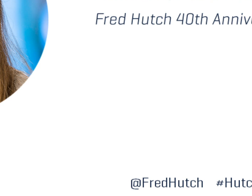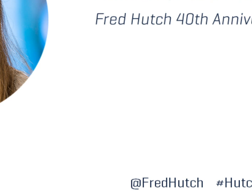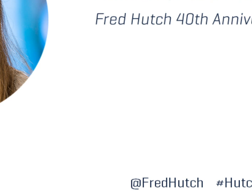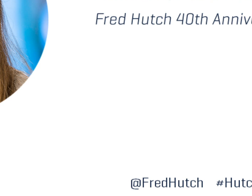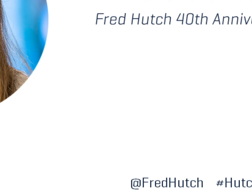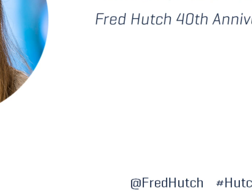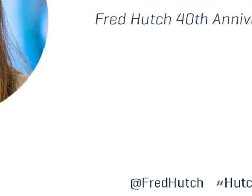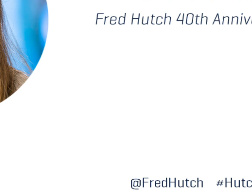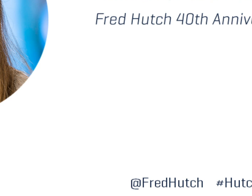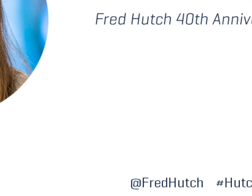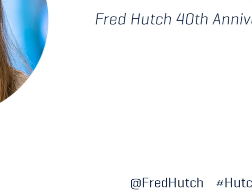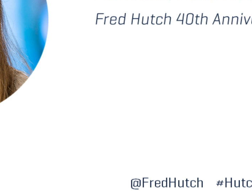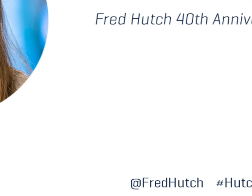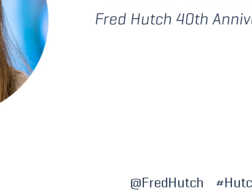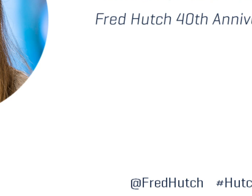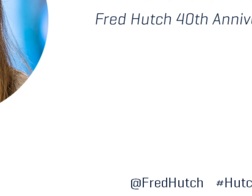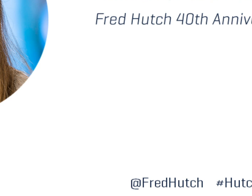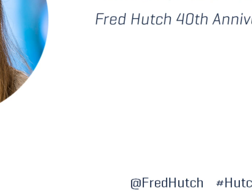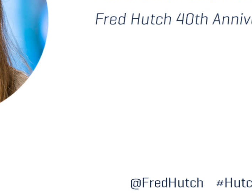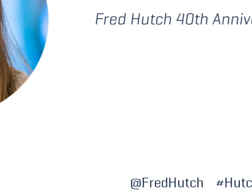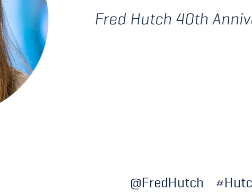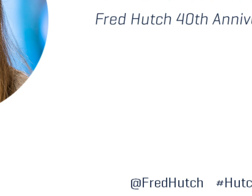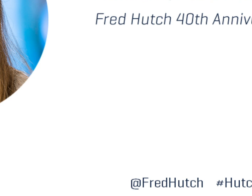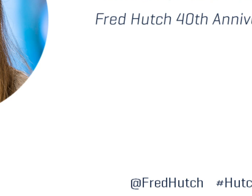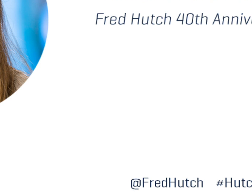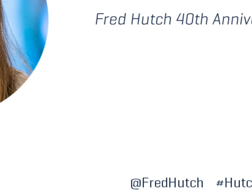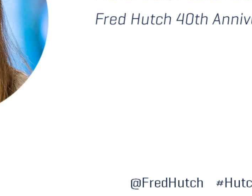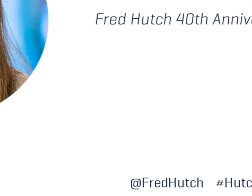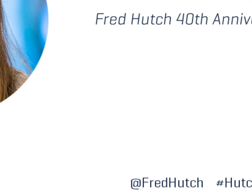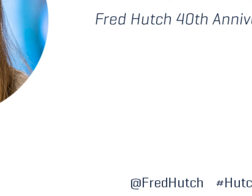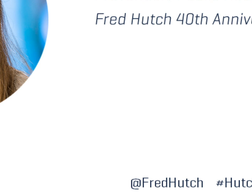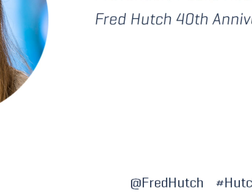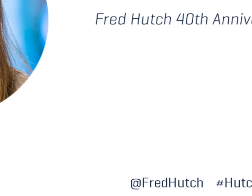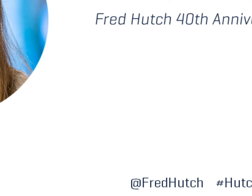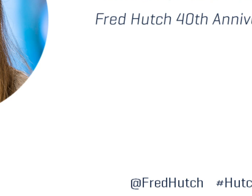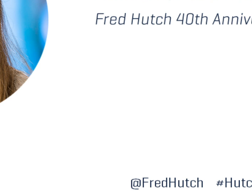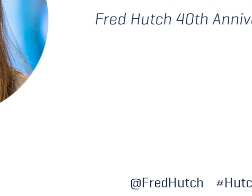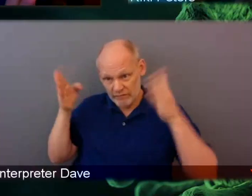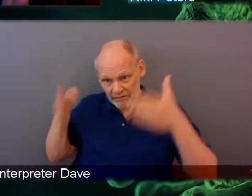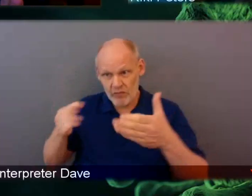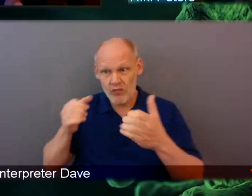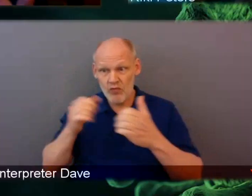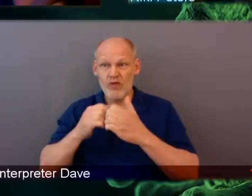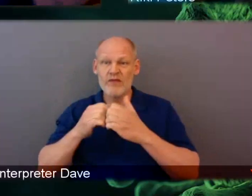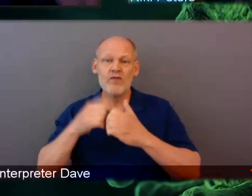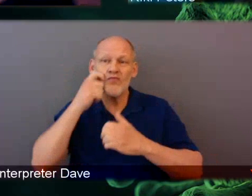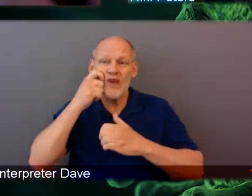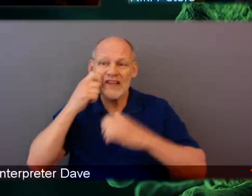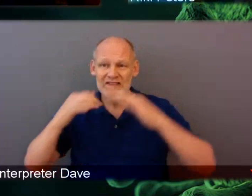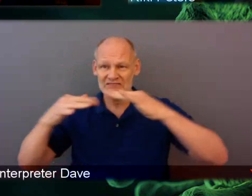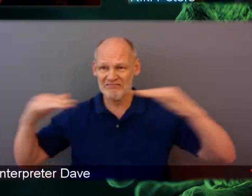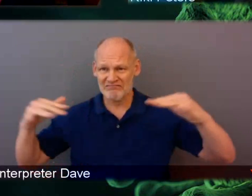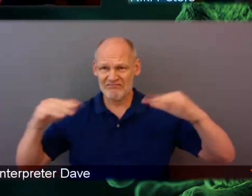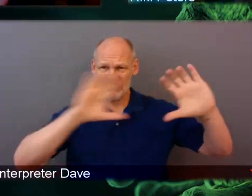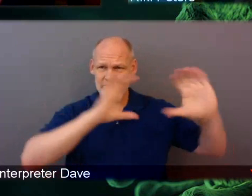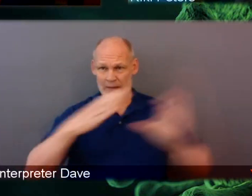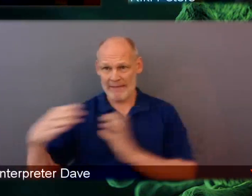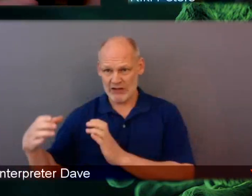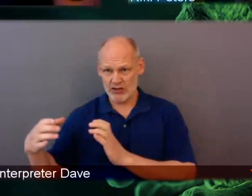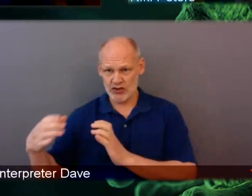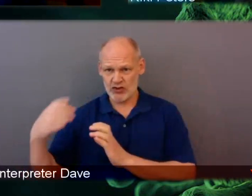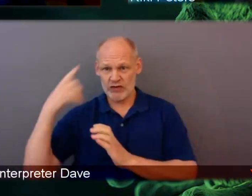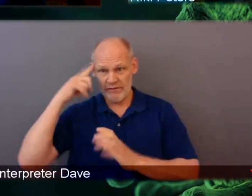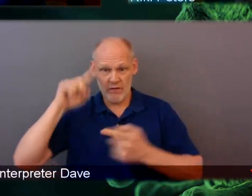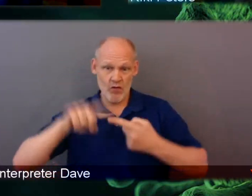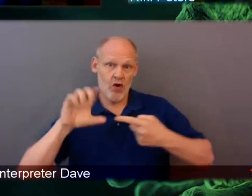you're working on improving risk predictions in racially and ethnically diverse populations for colorectal